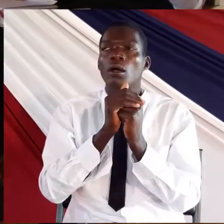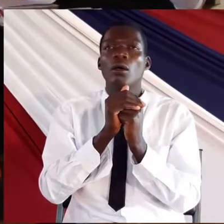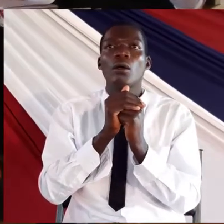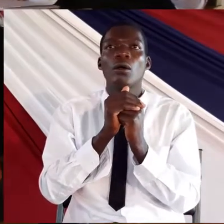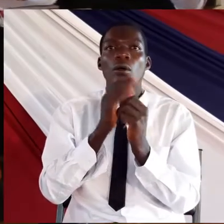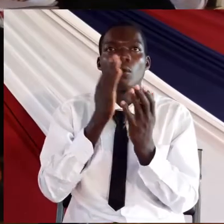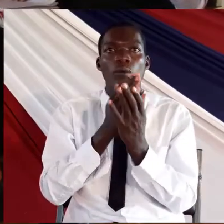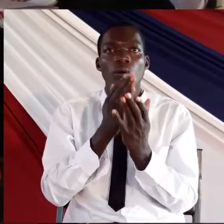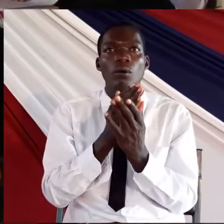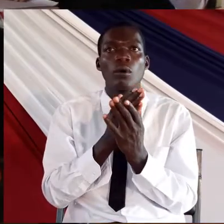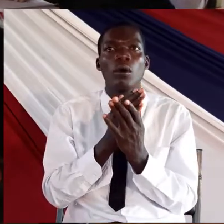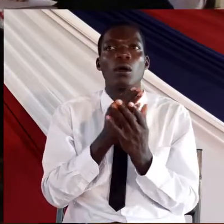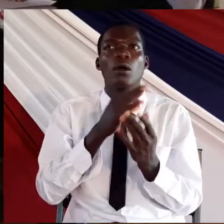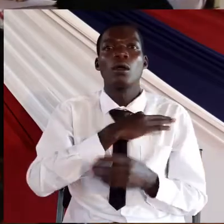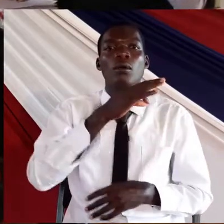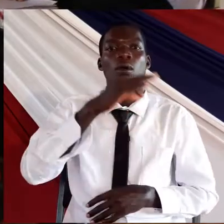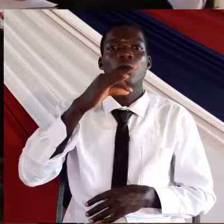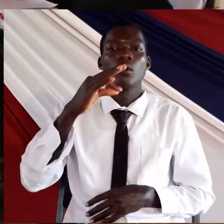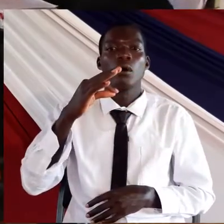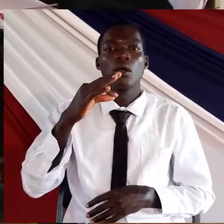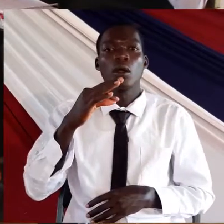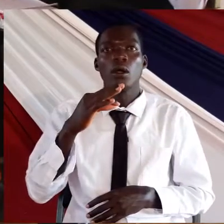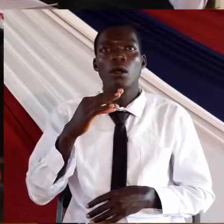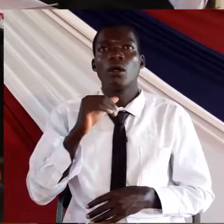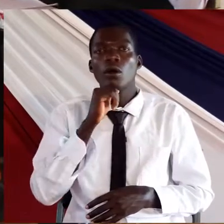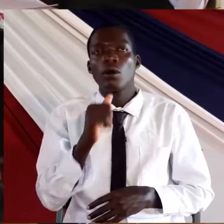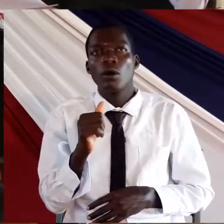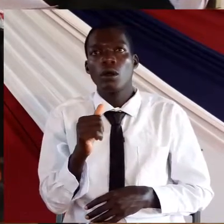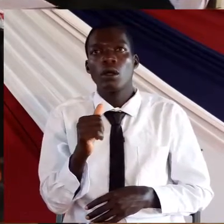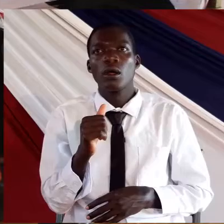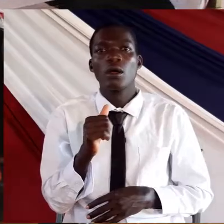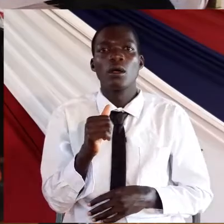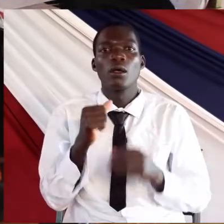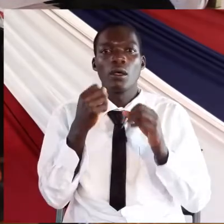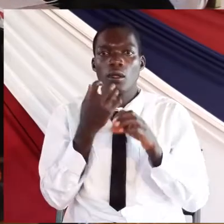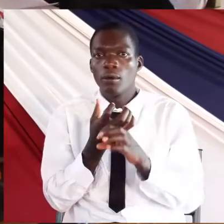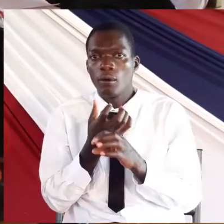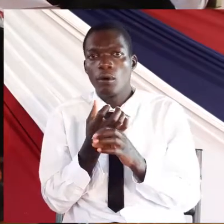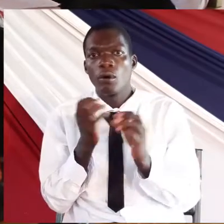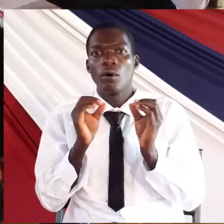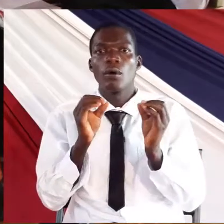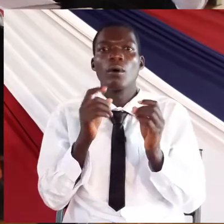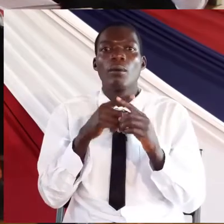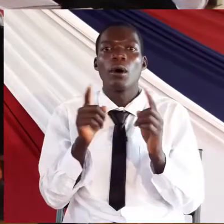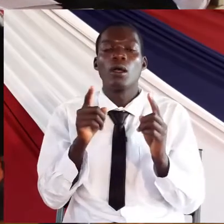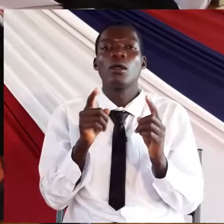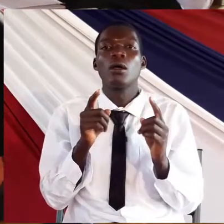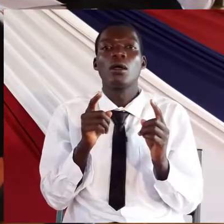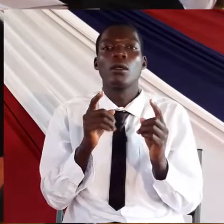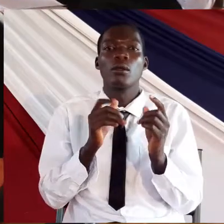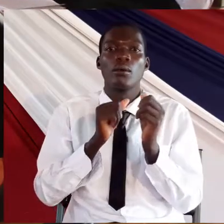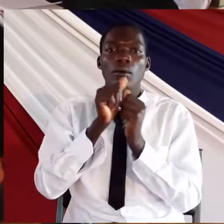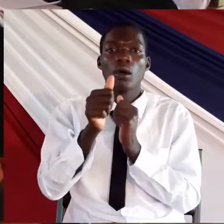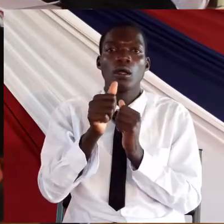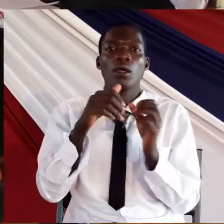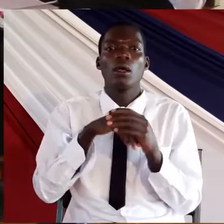it's through inspiration. He did not just pick literature. He was inspired to record